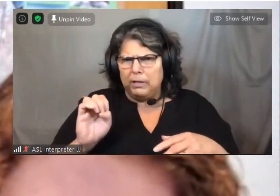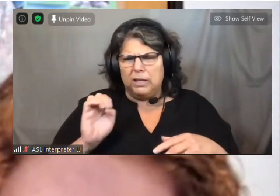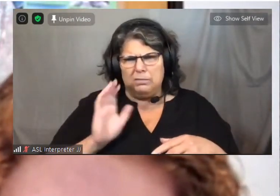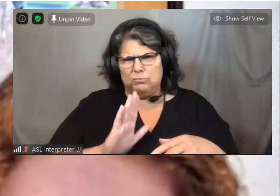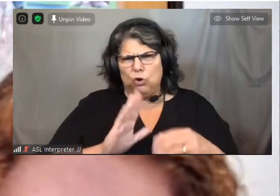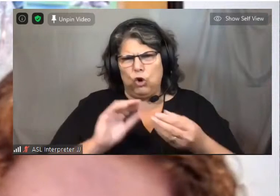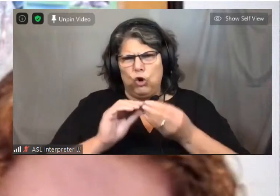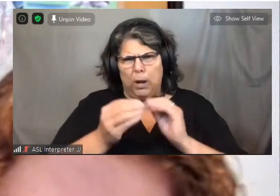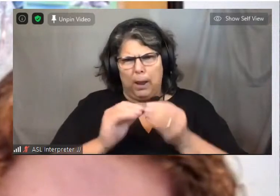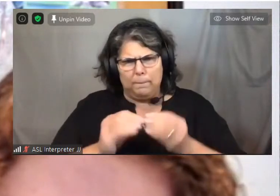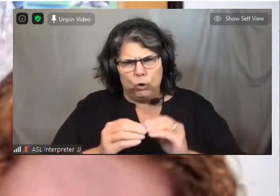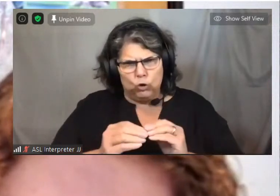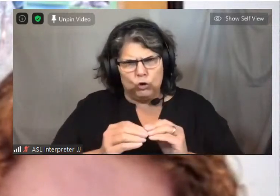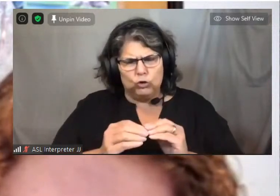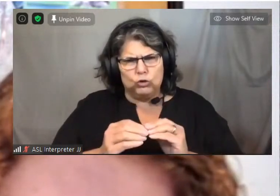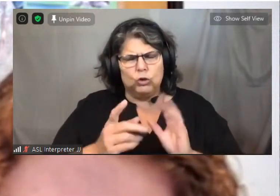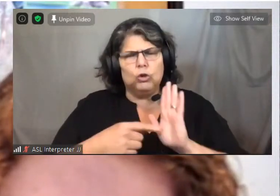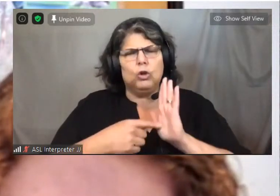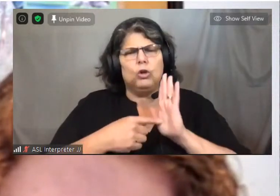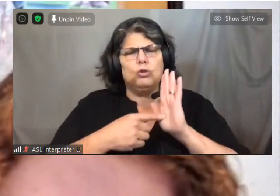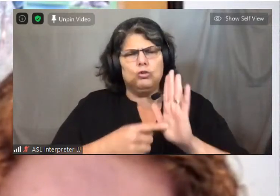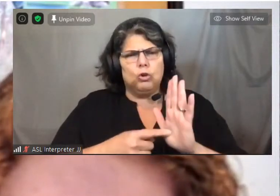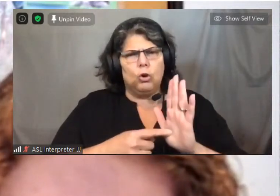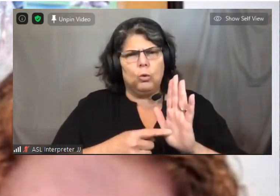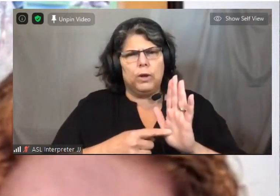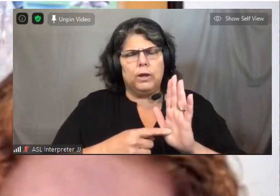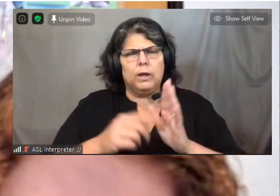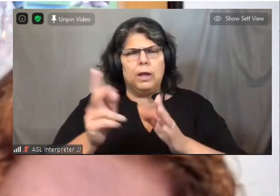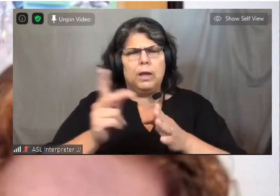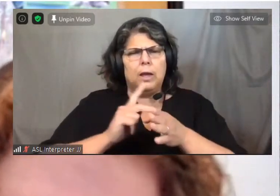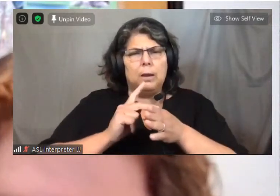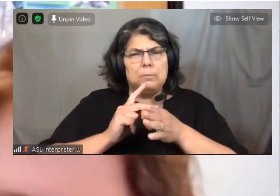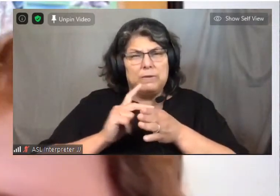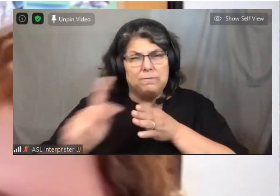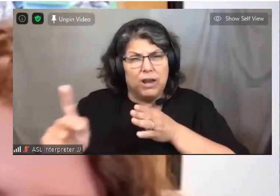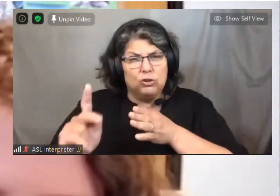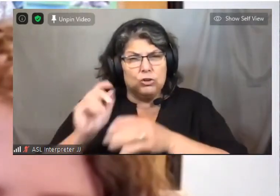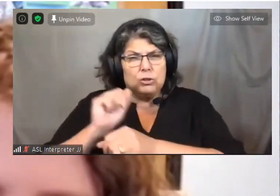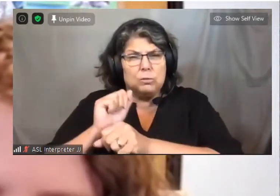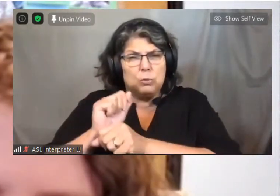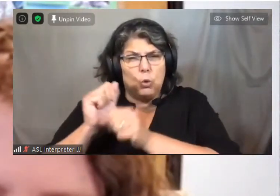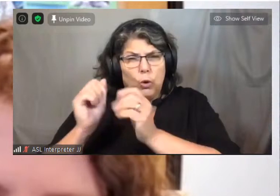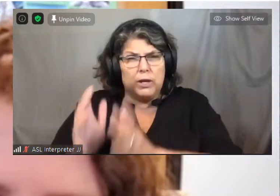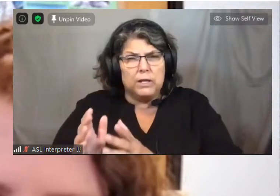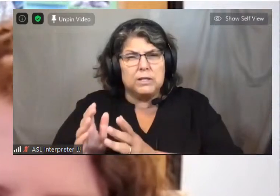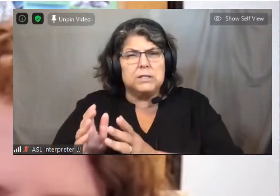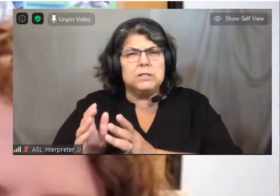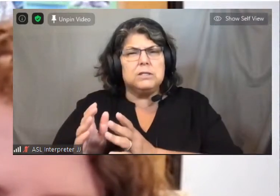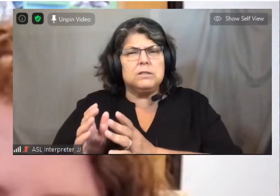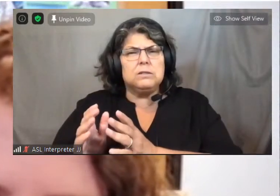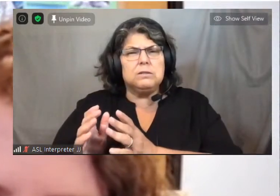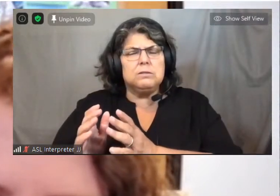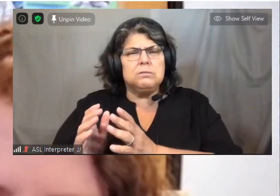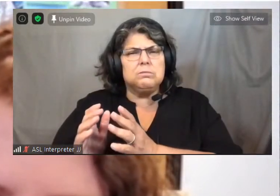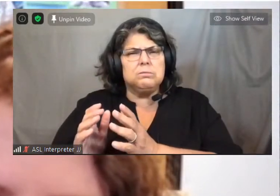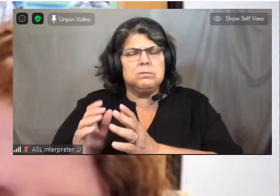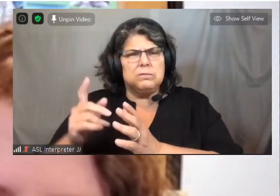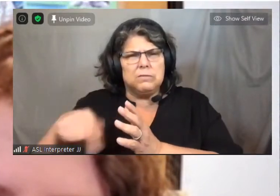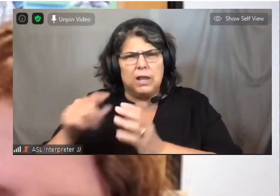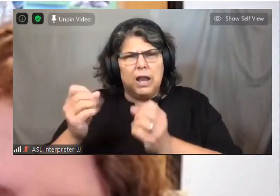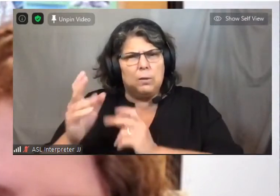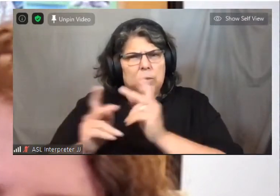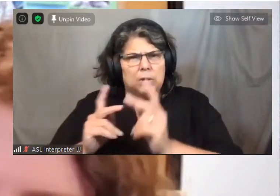numbers about the different professional sectors that people are testing